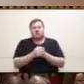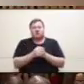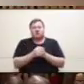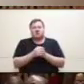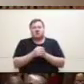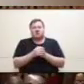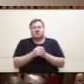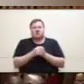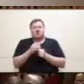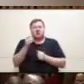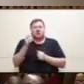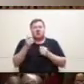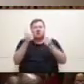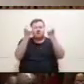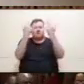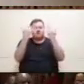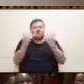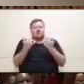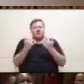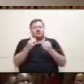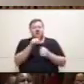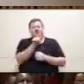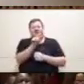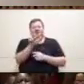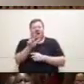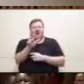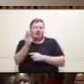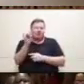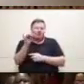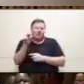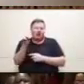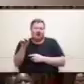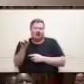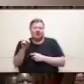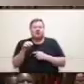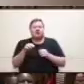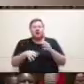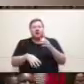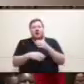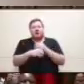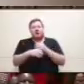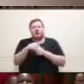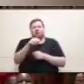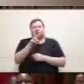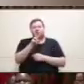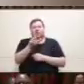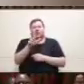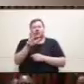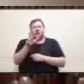was 68,104. An additional